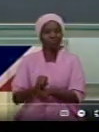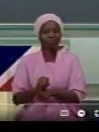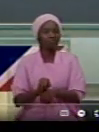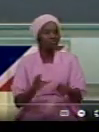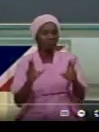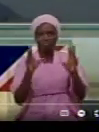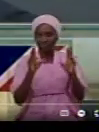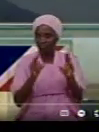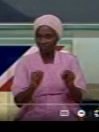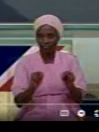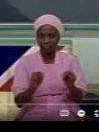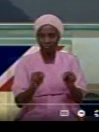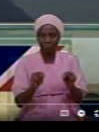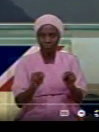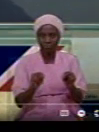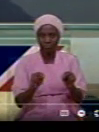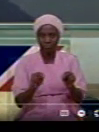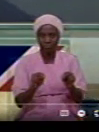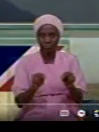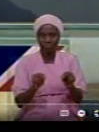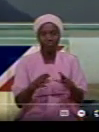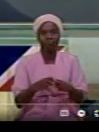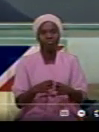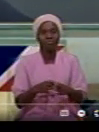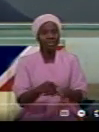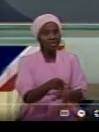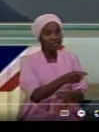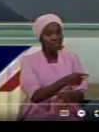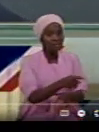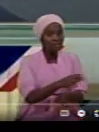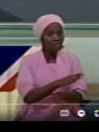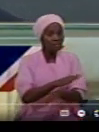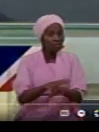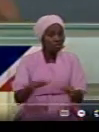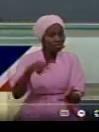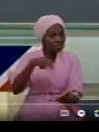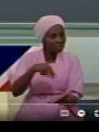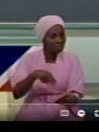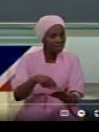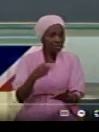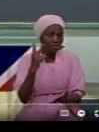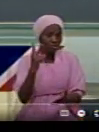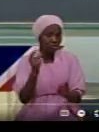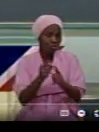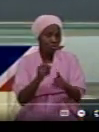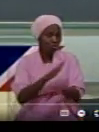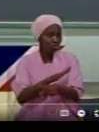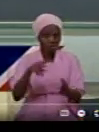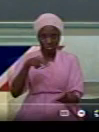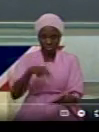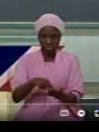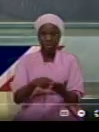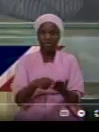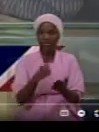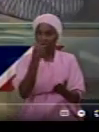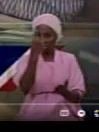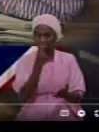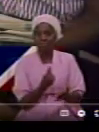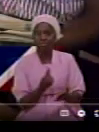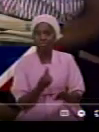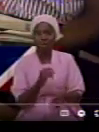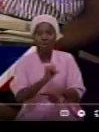No. They do not stand alone. Works without